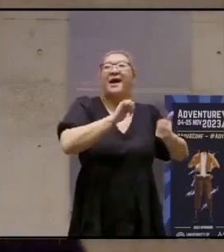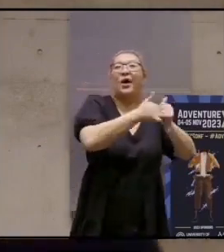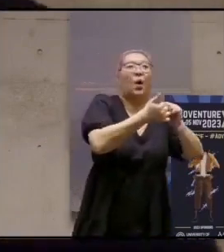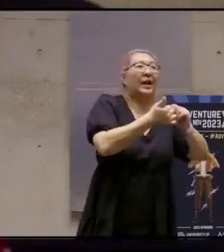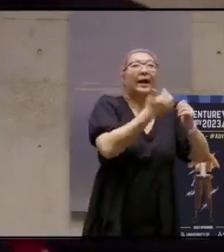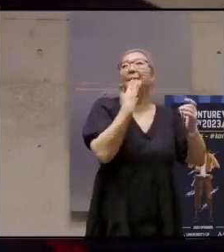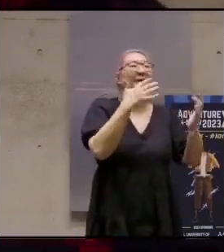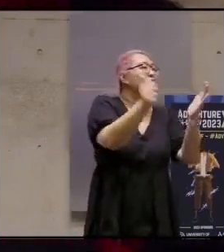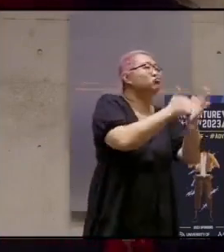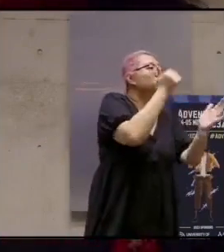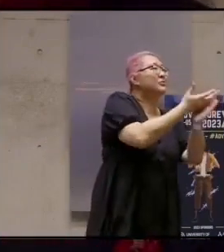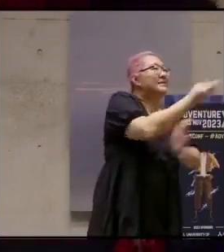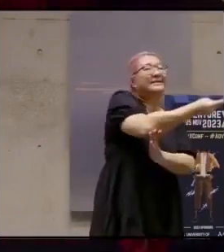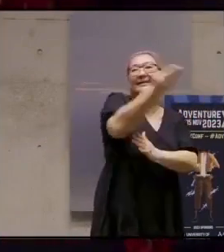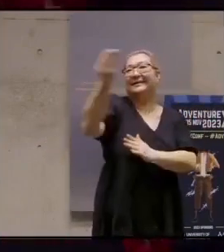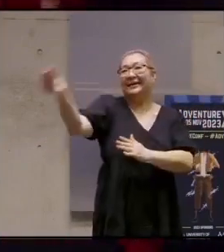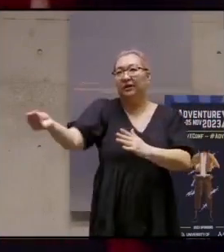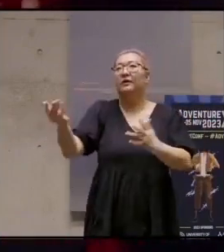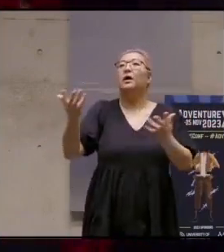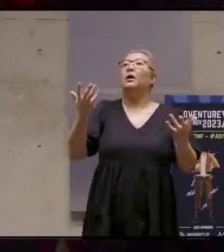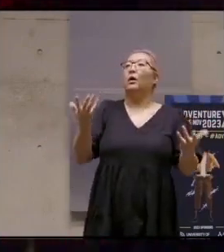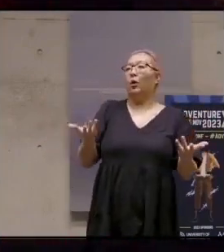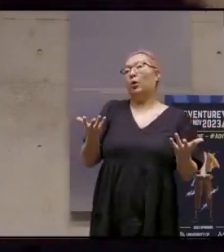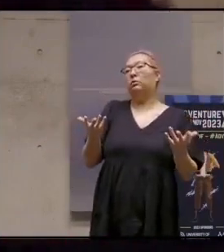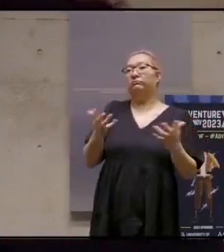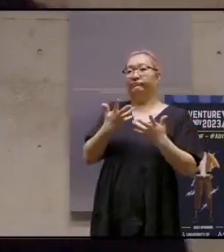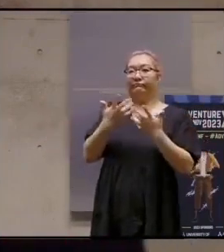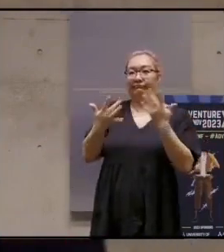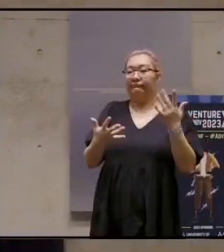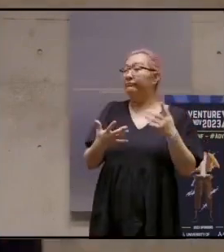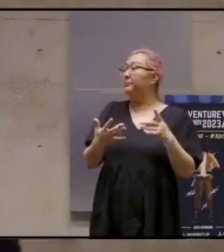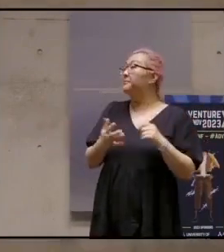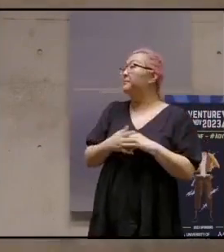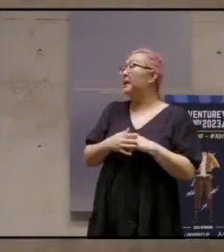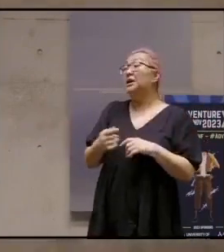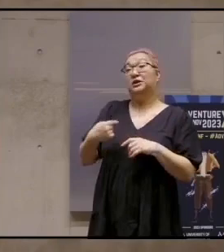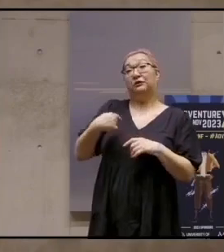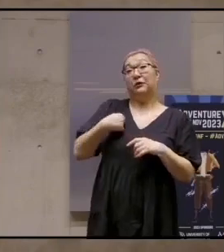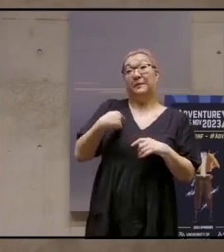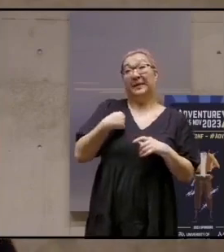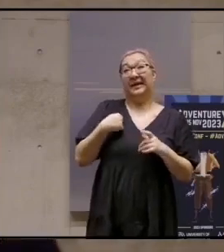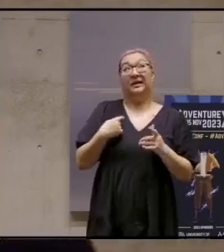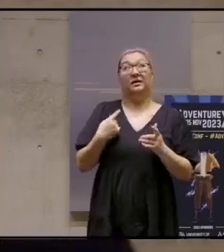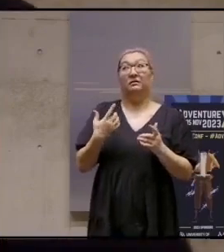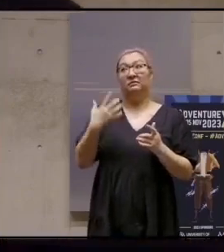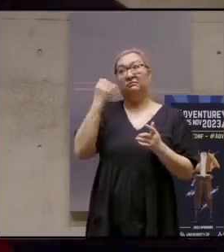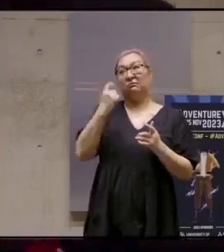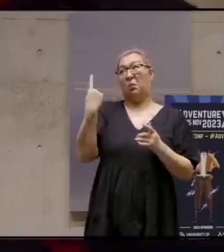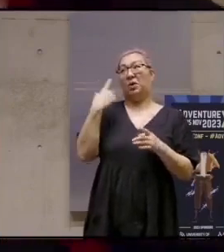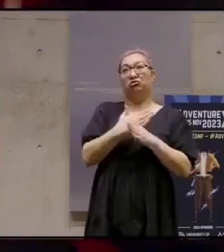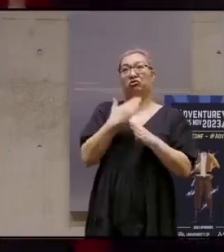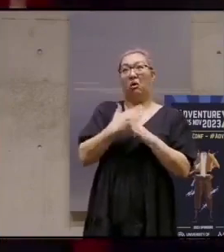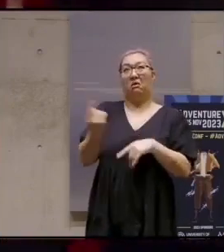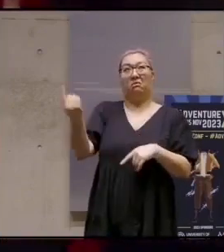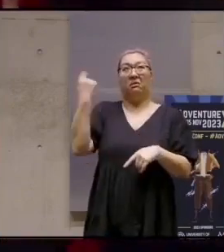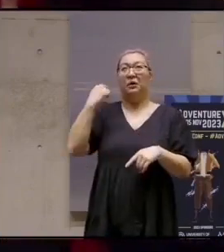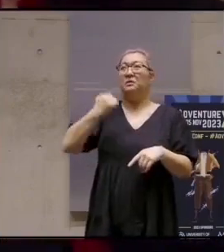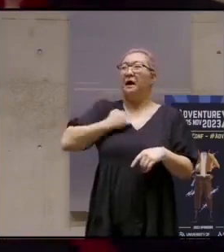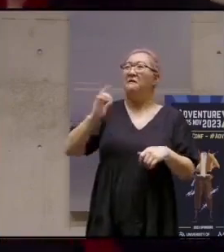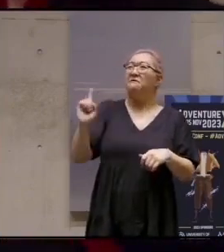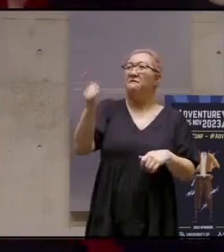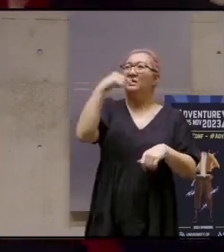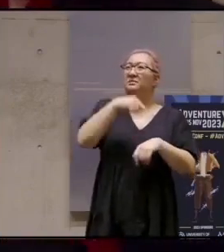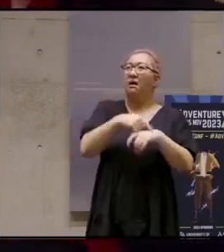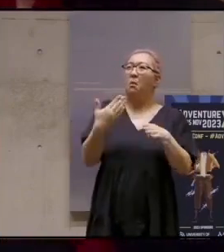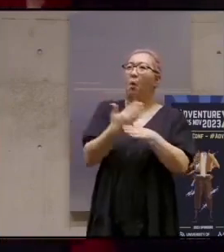My risk log was insane because I was a lot riding on me. It was my first like overseas directing experience. And